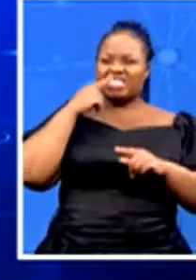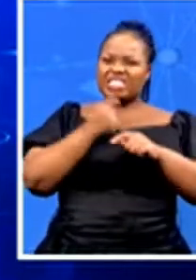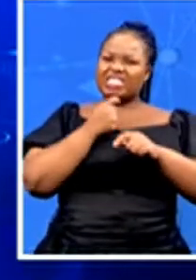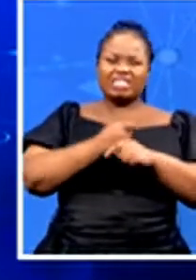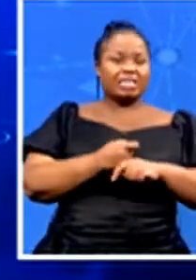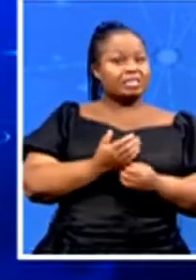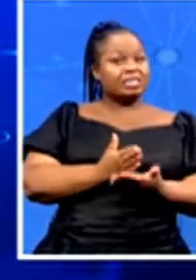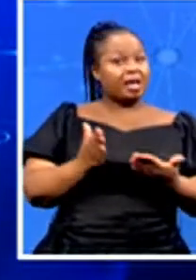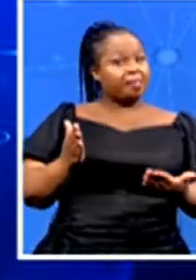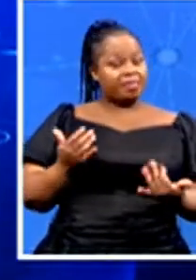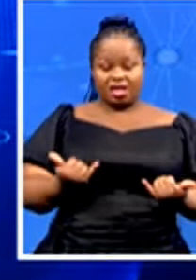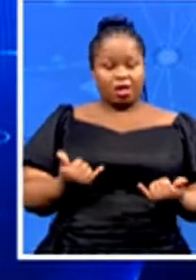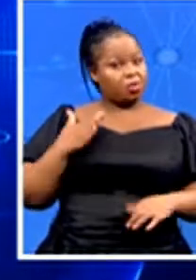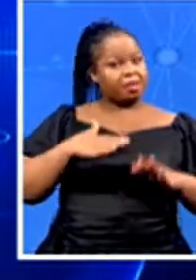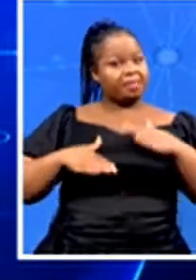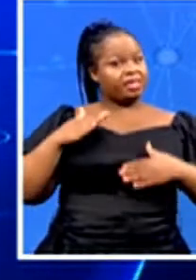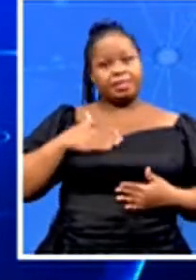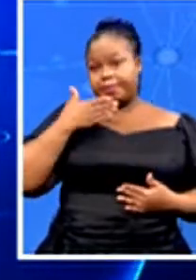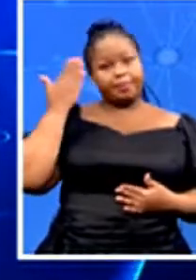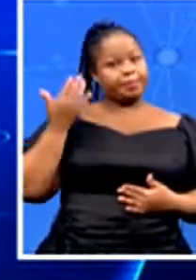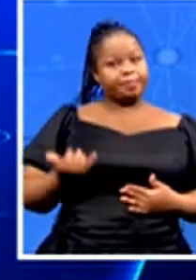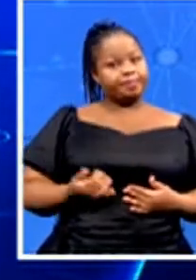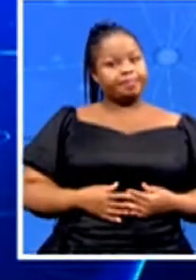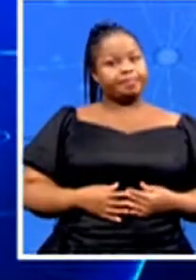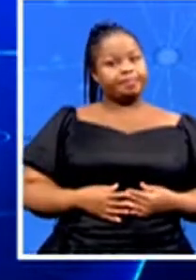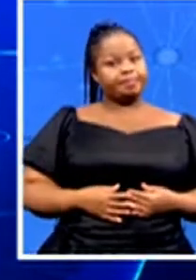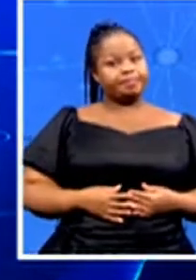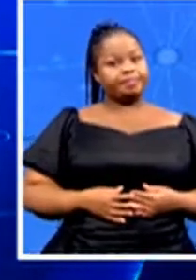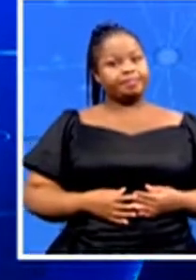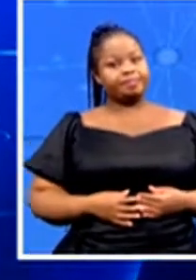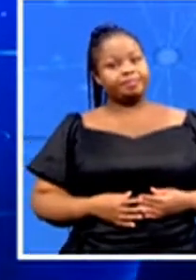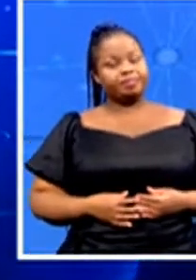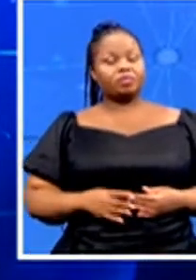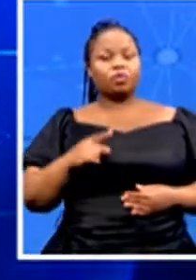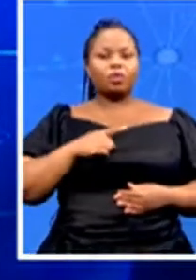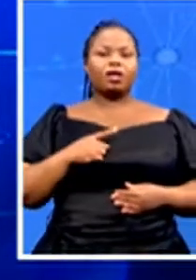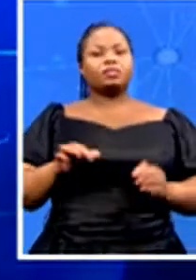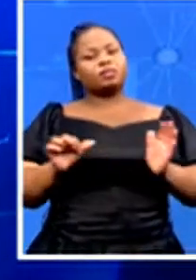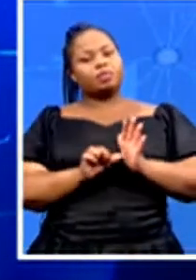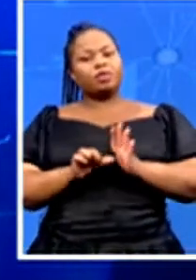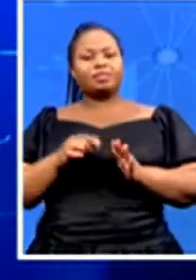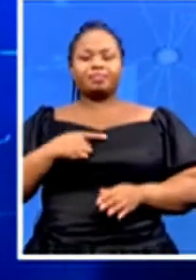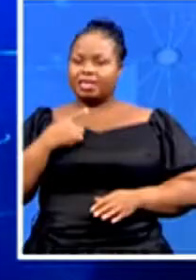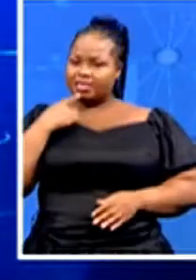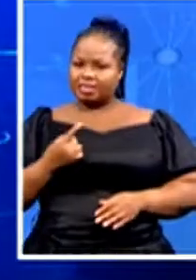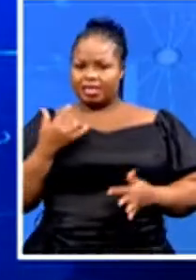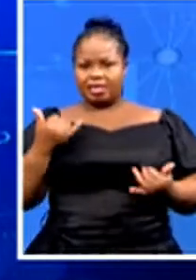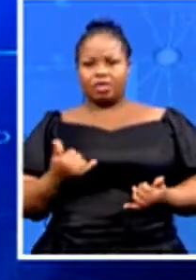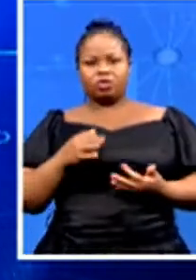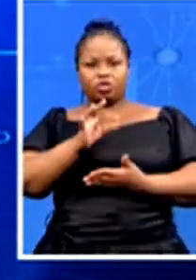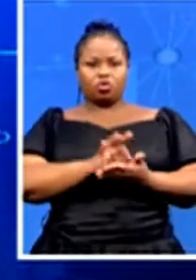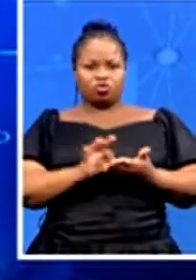any longer. Because, you know, it's important, as I said, this is a contract. I give you my vote, you deliver